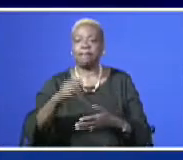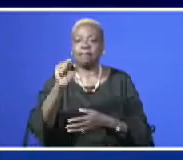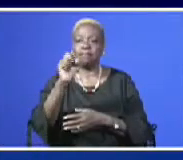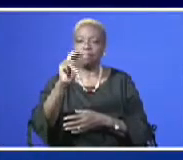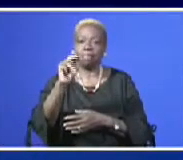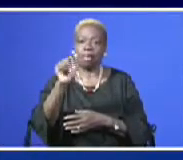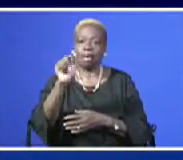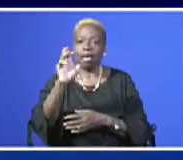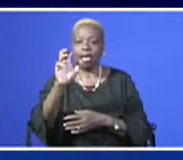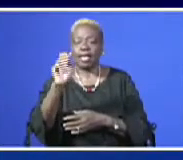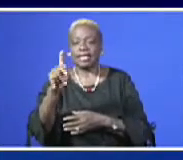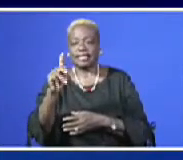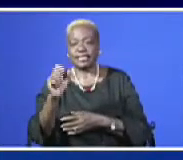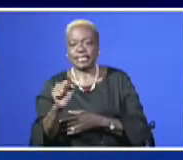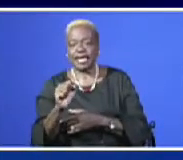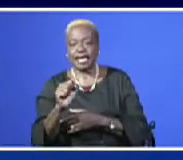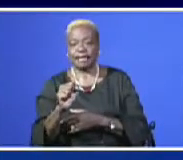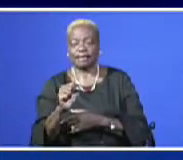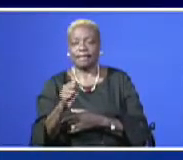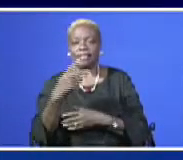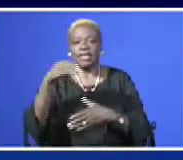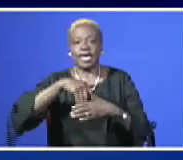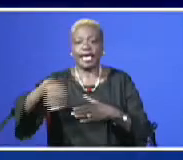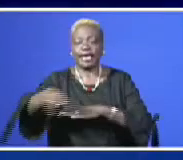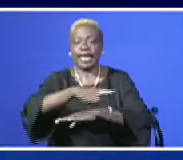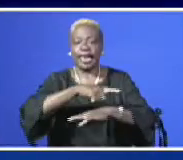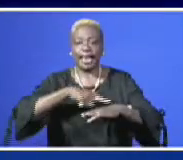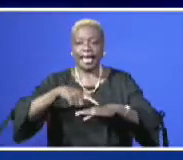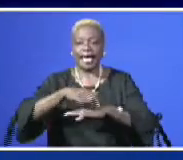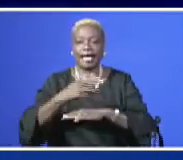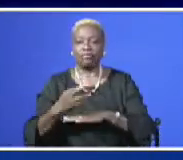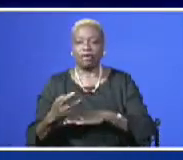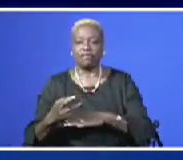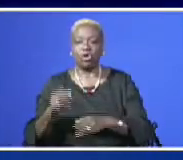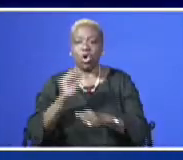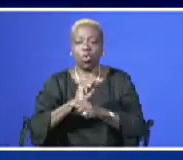Revenue worked with businesses across the country to administer the tax relief measure.